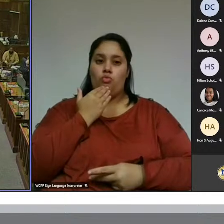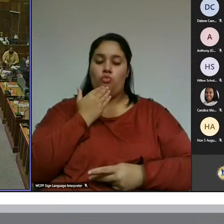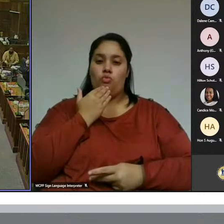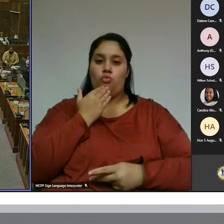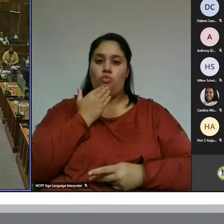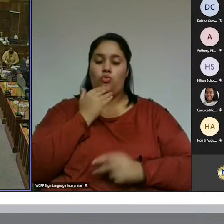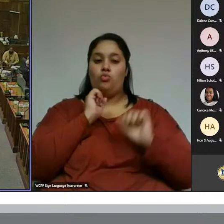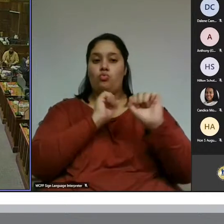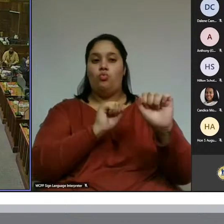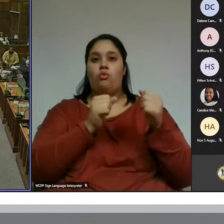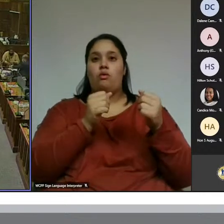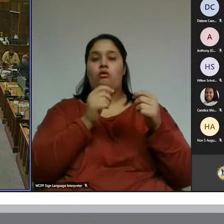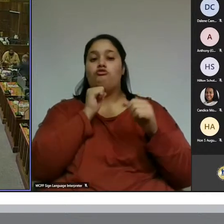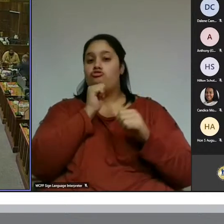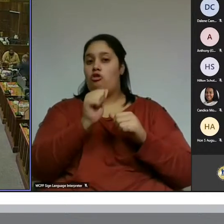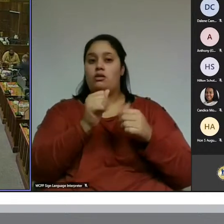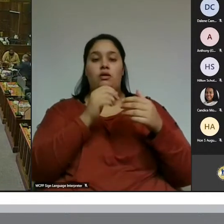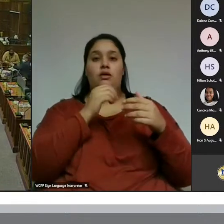are not allowed to